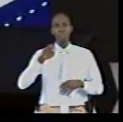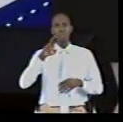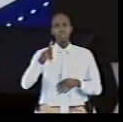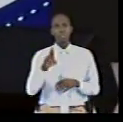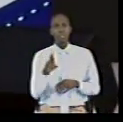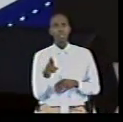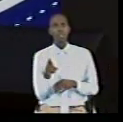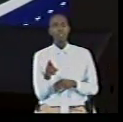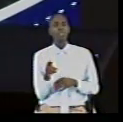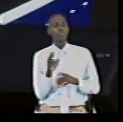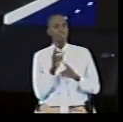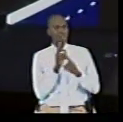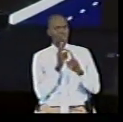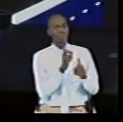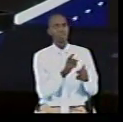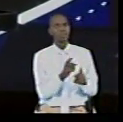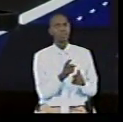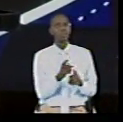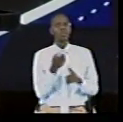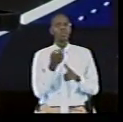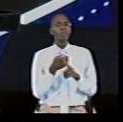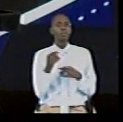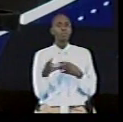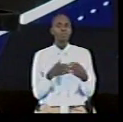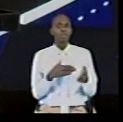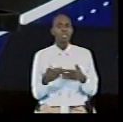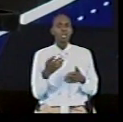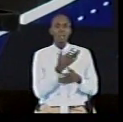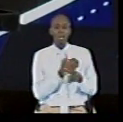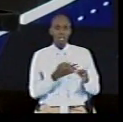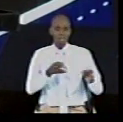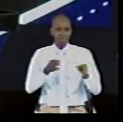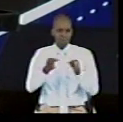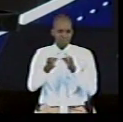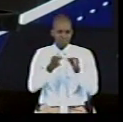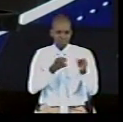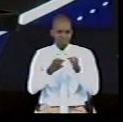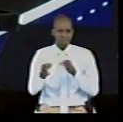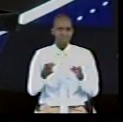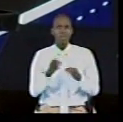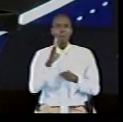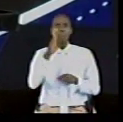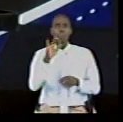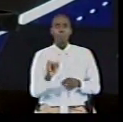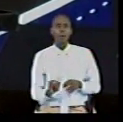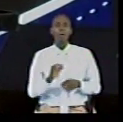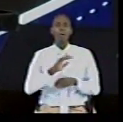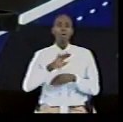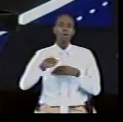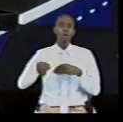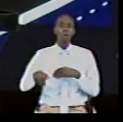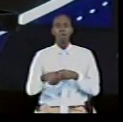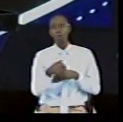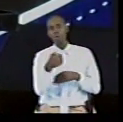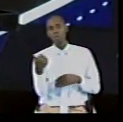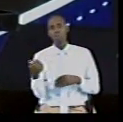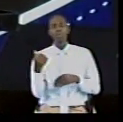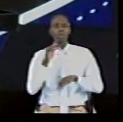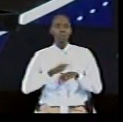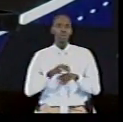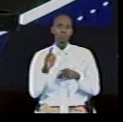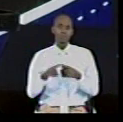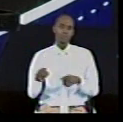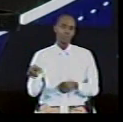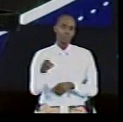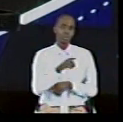matter from the beginning and expounded it by order unto them. Look